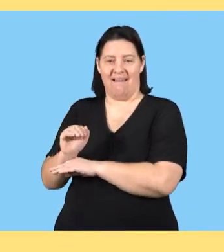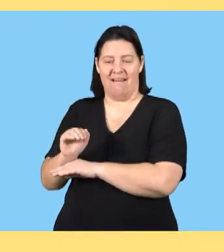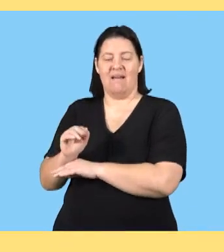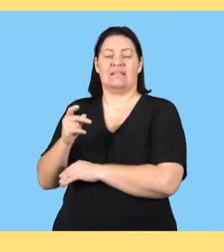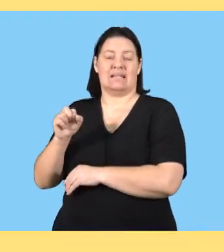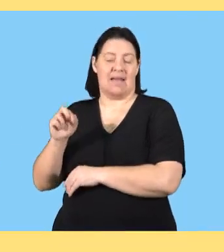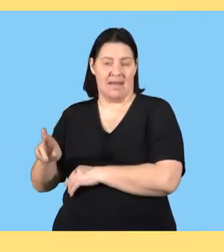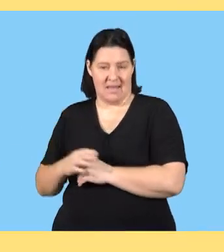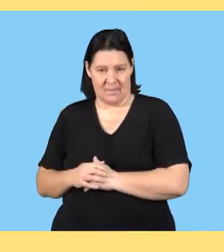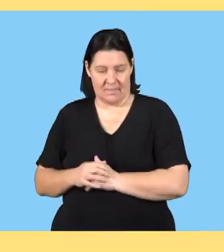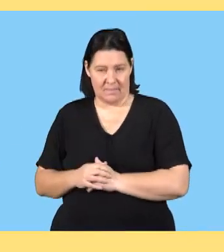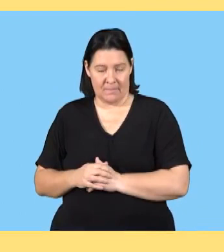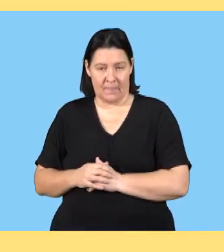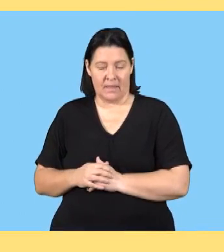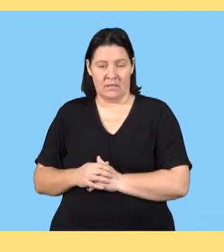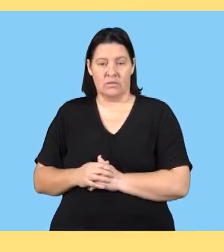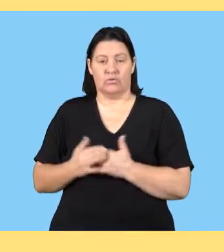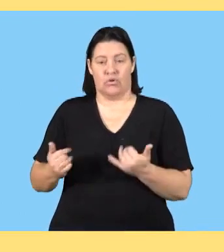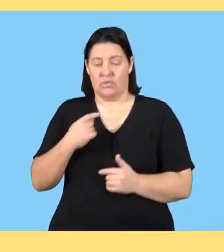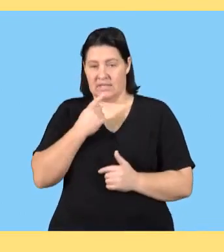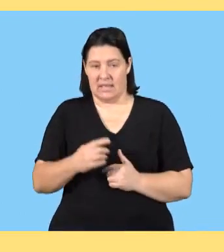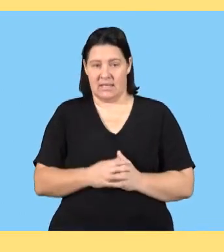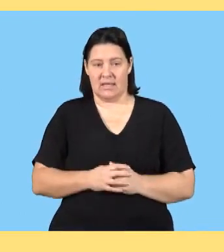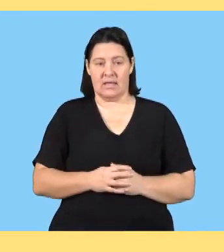debtors. I'll come here, then I'll say